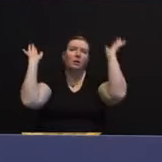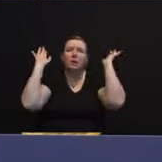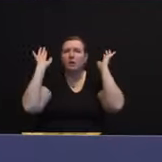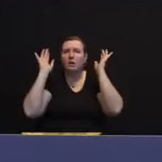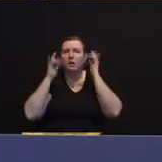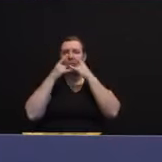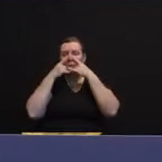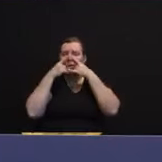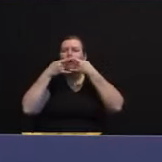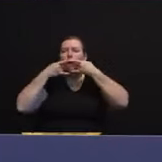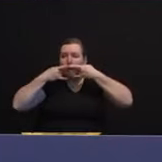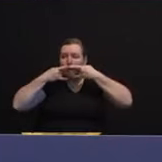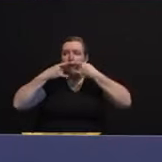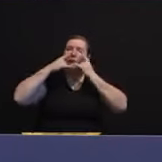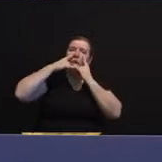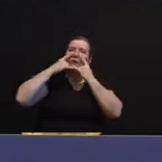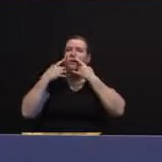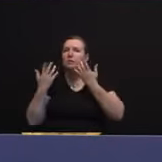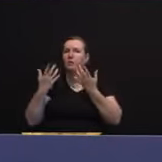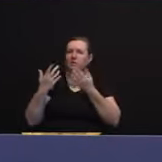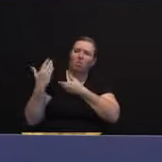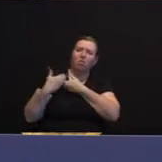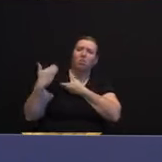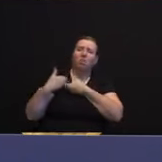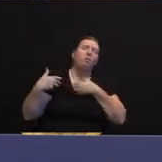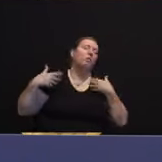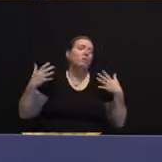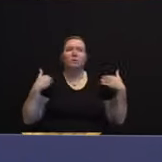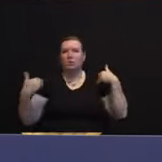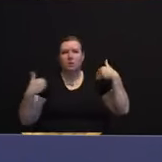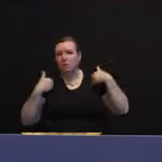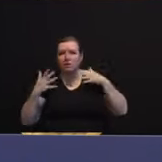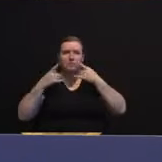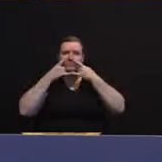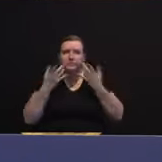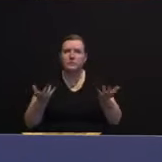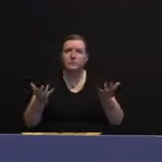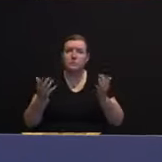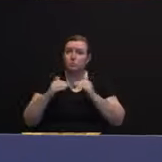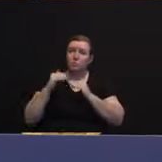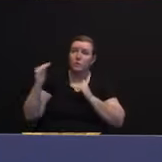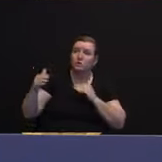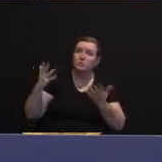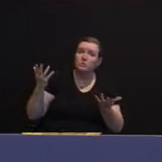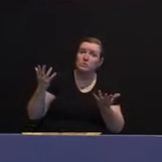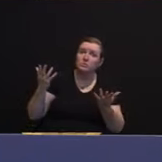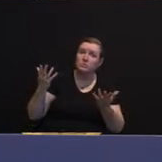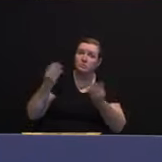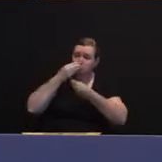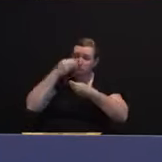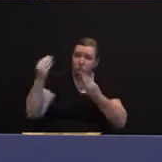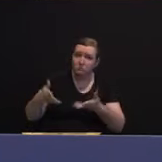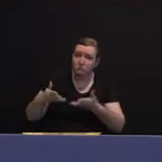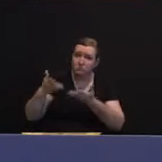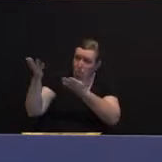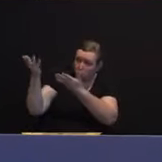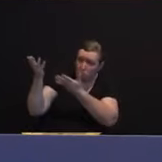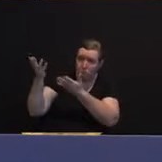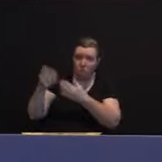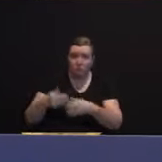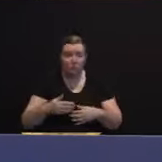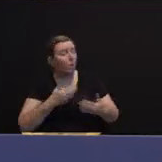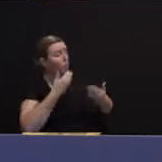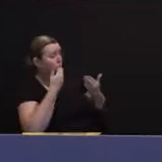and annoying, and it's just too much for them to handle, so they're just not doing it. Thank you. Thank you. You know what's